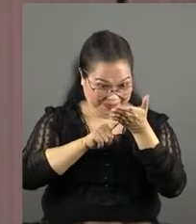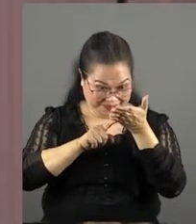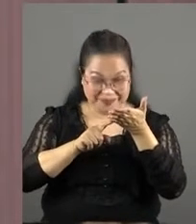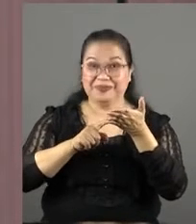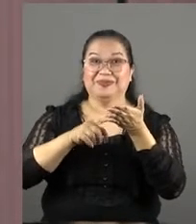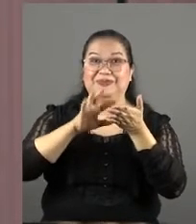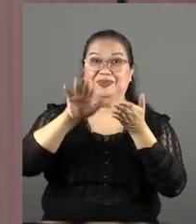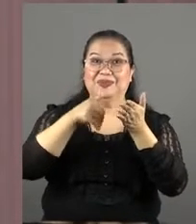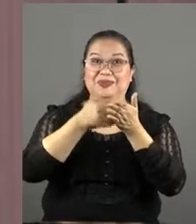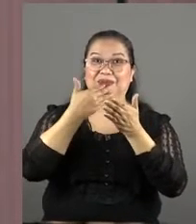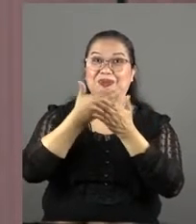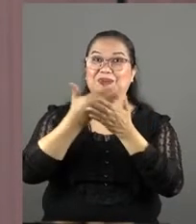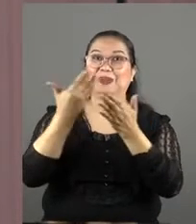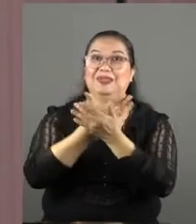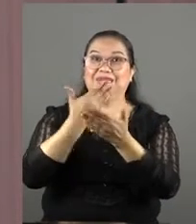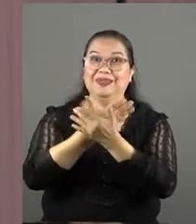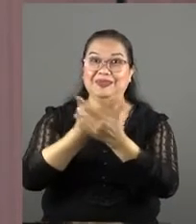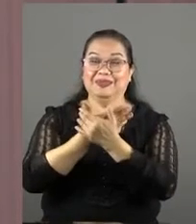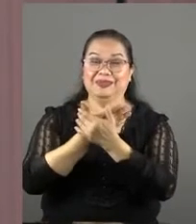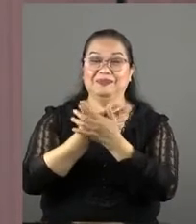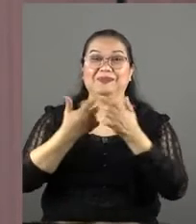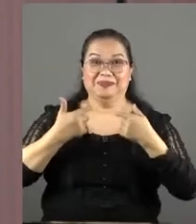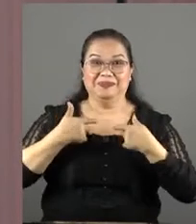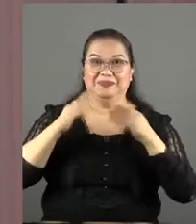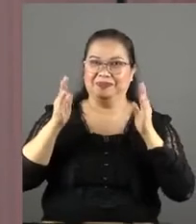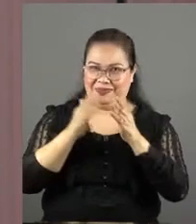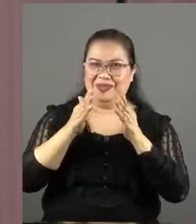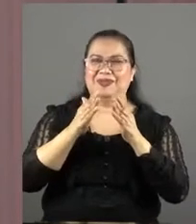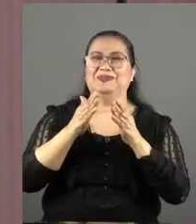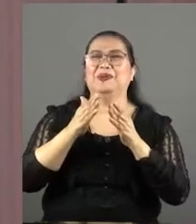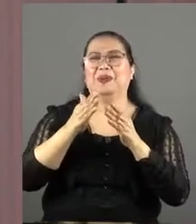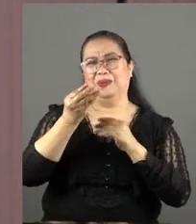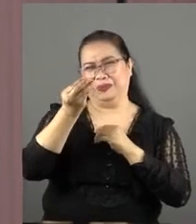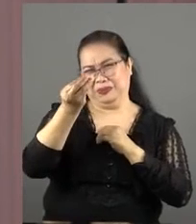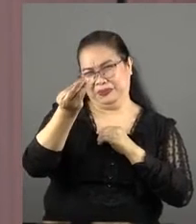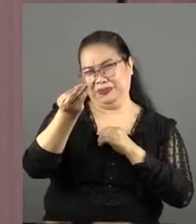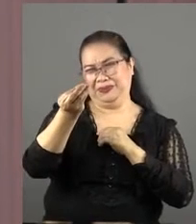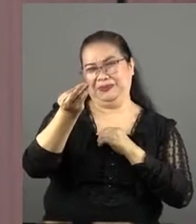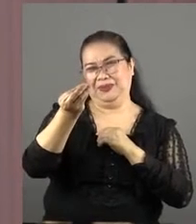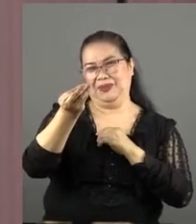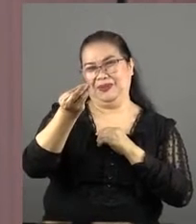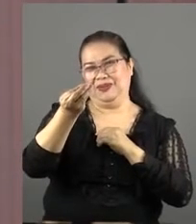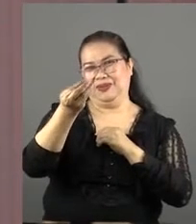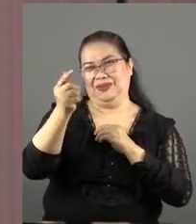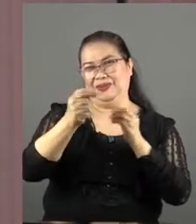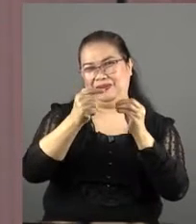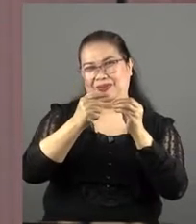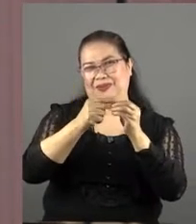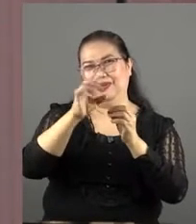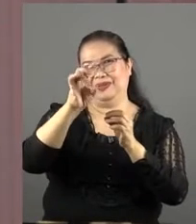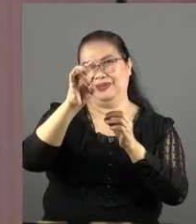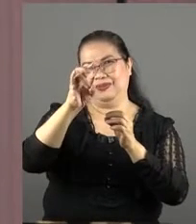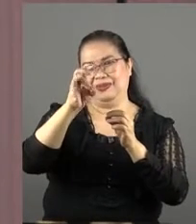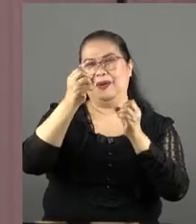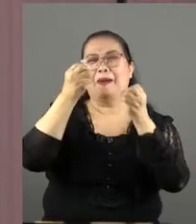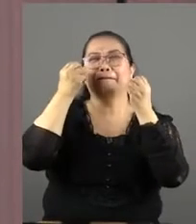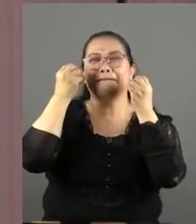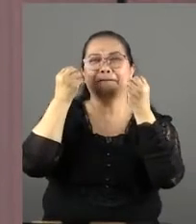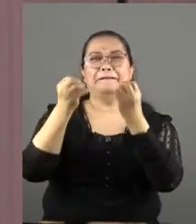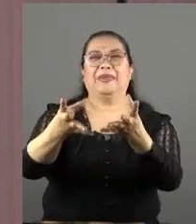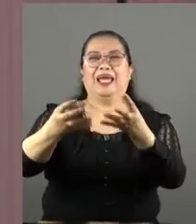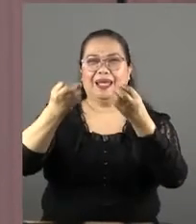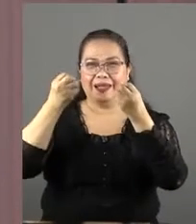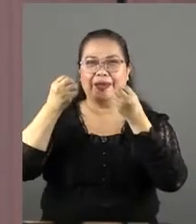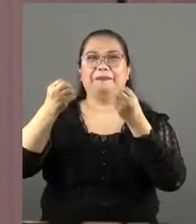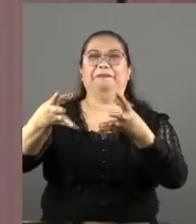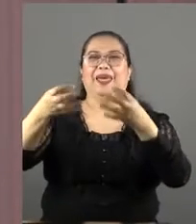It's all good news, friends. And this is just a small number. Just seven of an infinite number of joys in